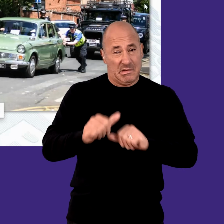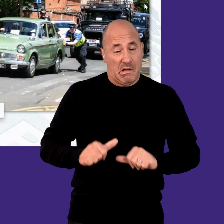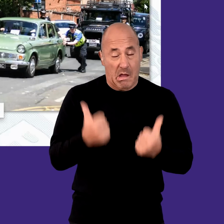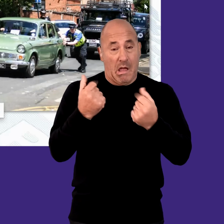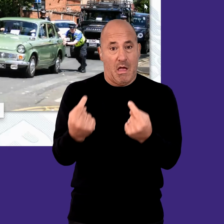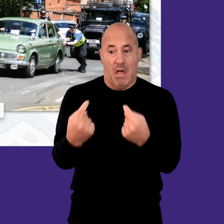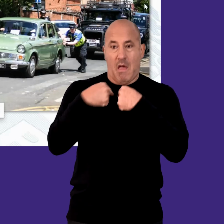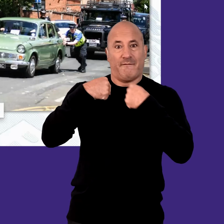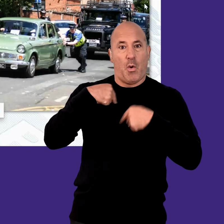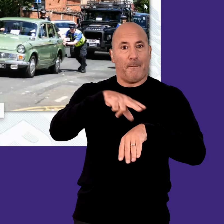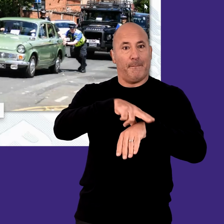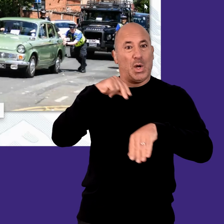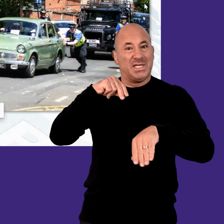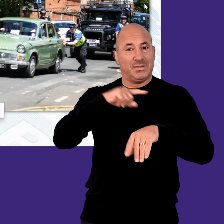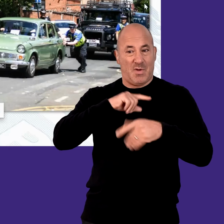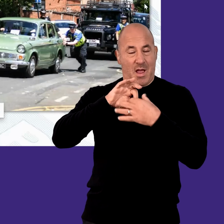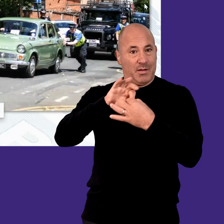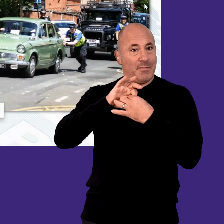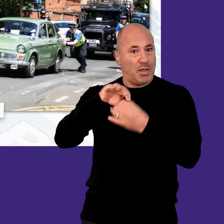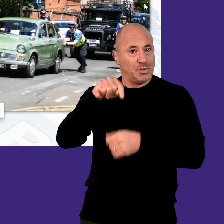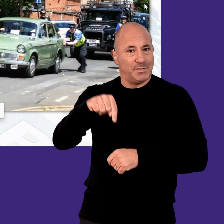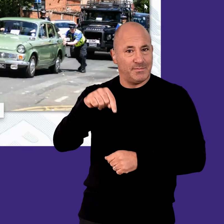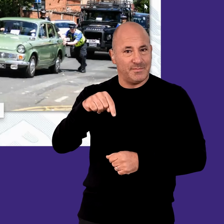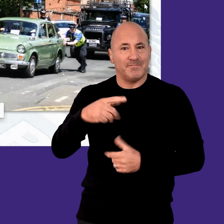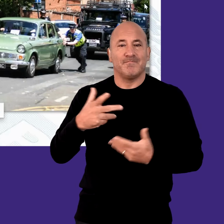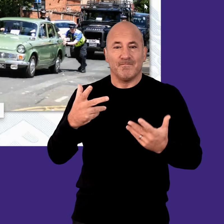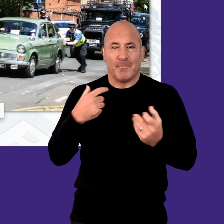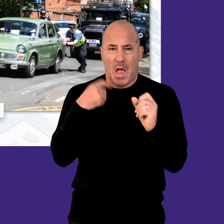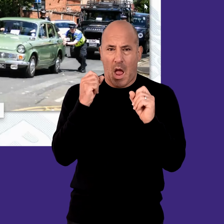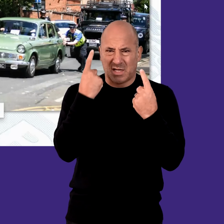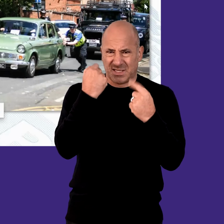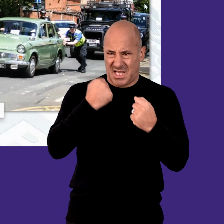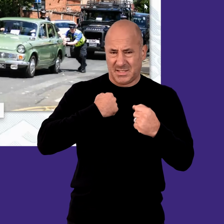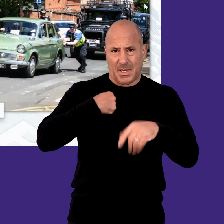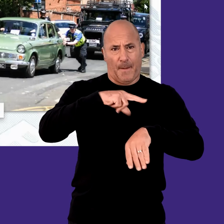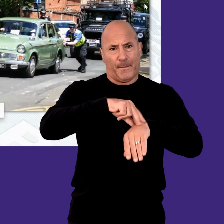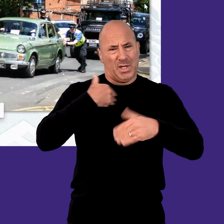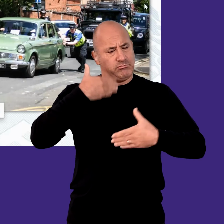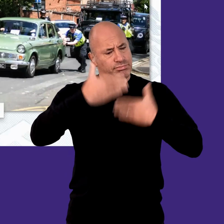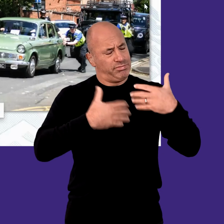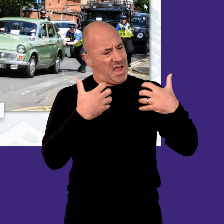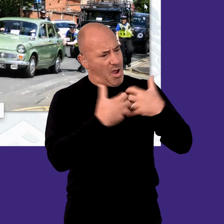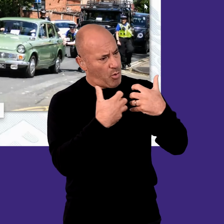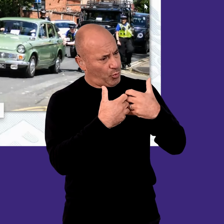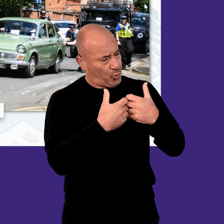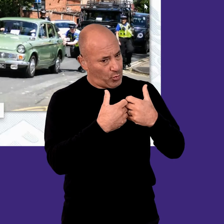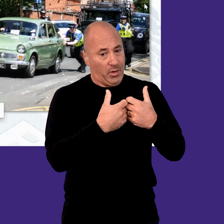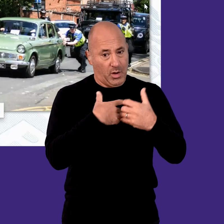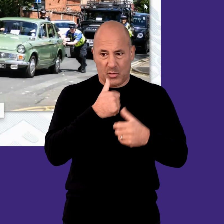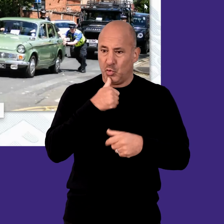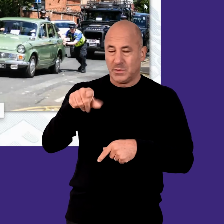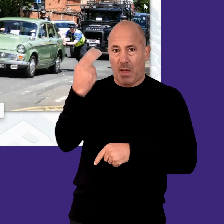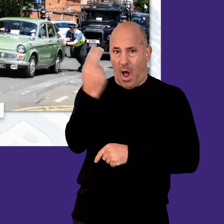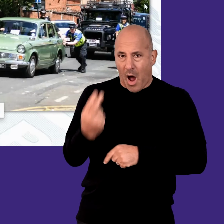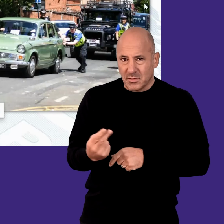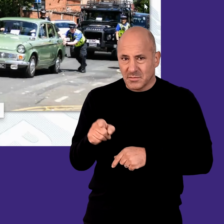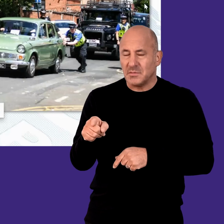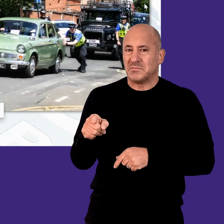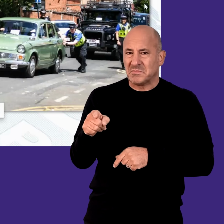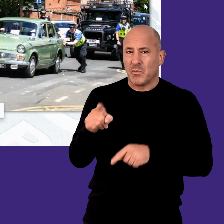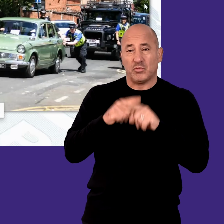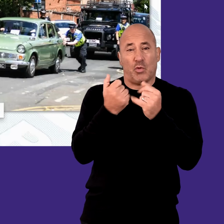side, obviously, the trust brought huge benefits to us as the police from this partnership. So yes, that understanding is how, as the police, we could use